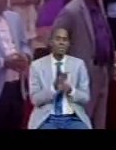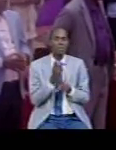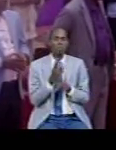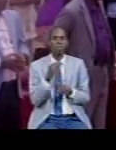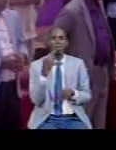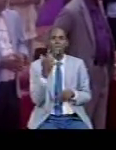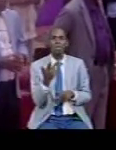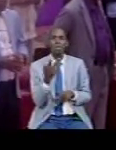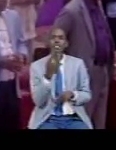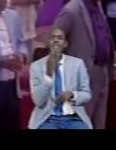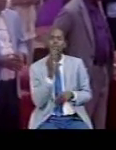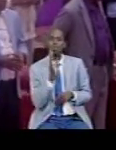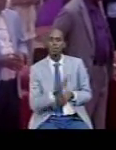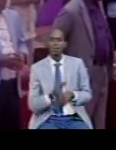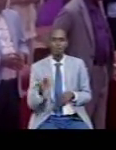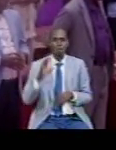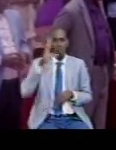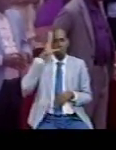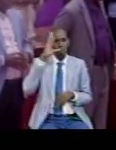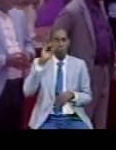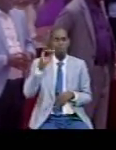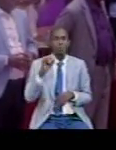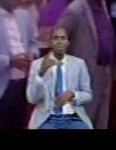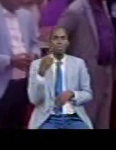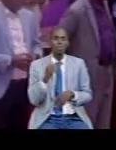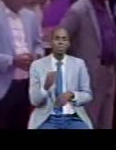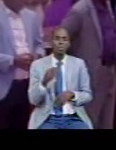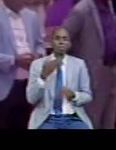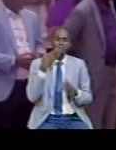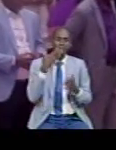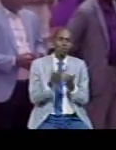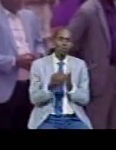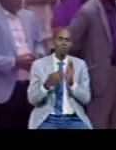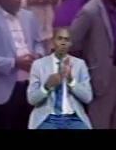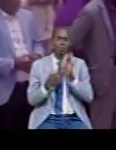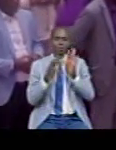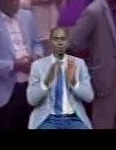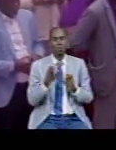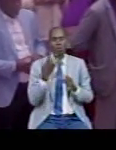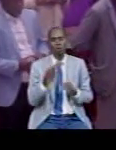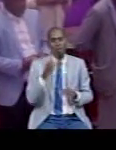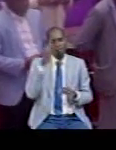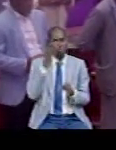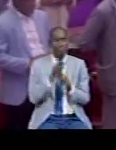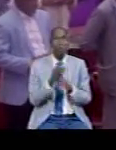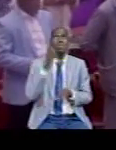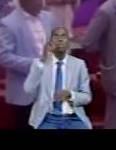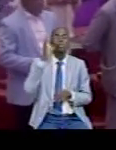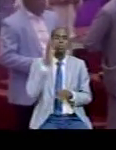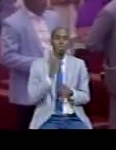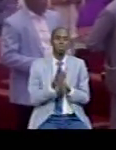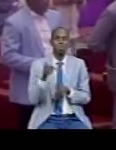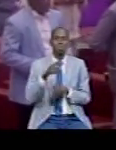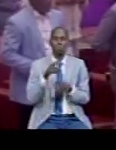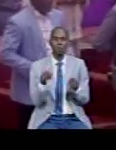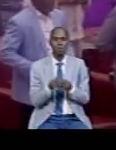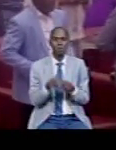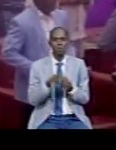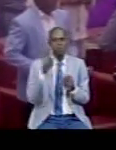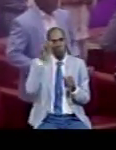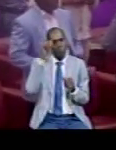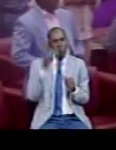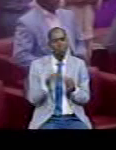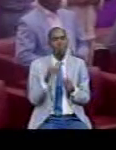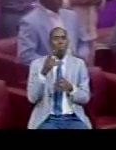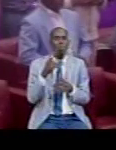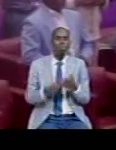He kept the three Hebrew men, the heroes of faith. He will keep you as well. He will keep you as well. Remember what